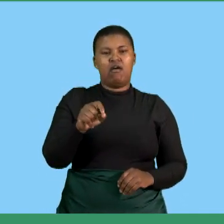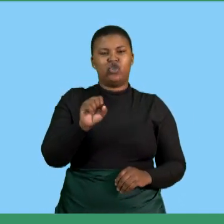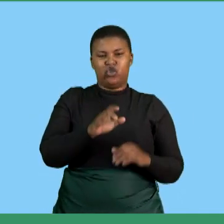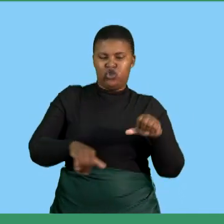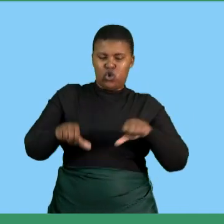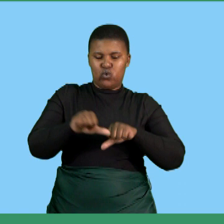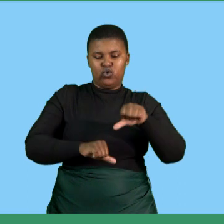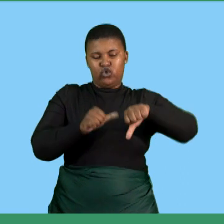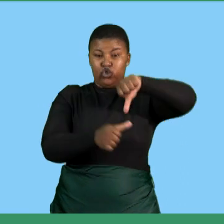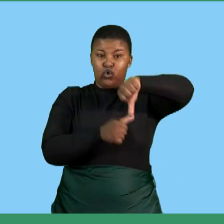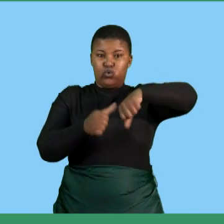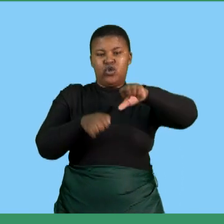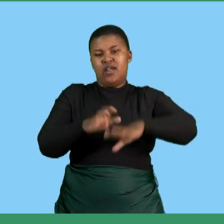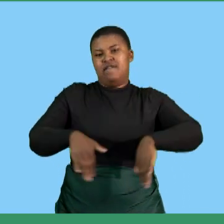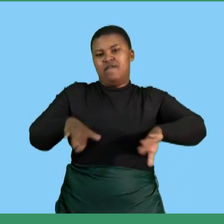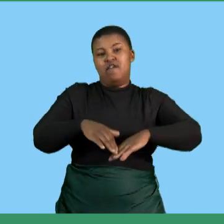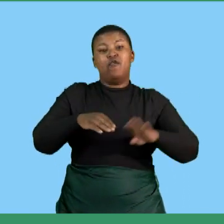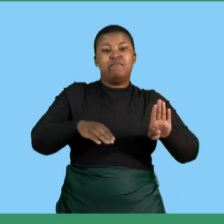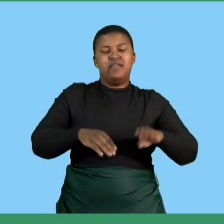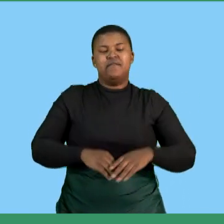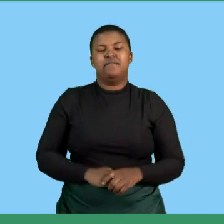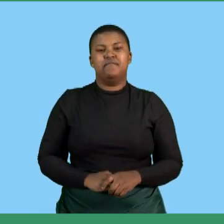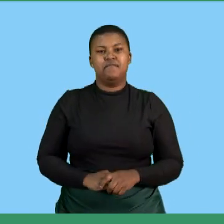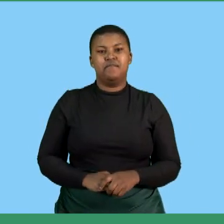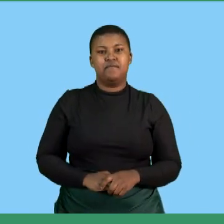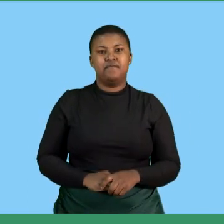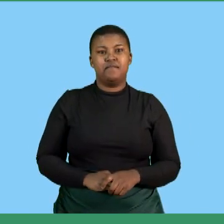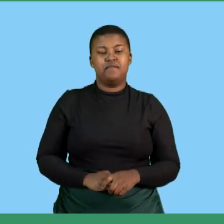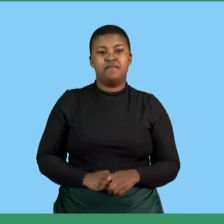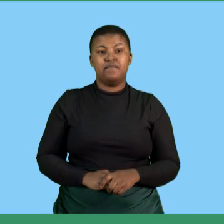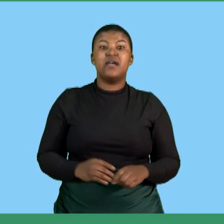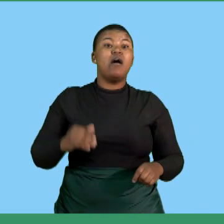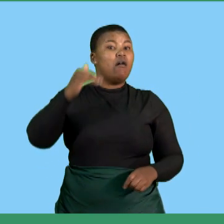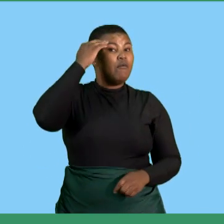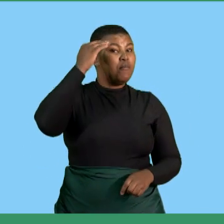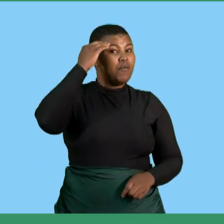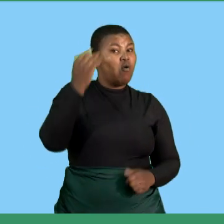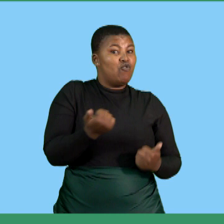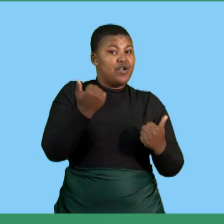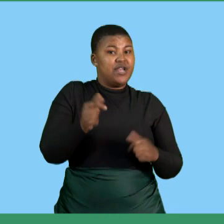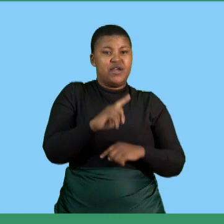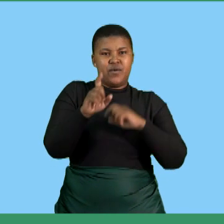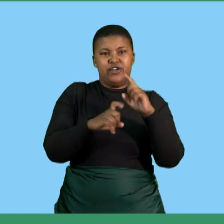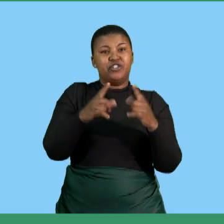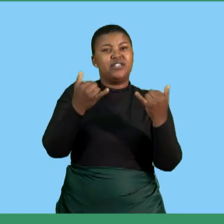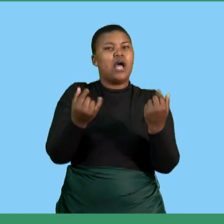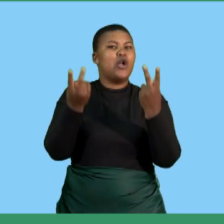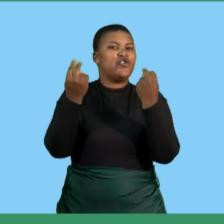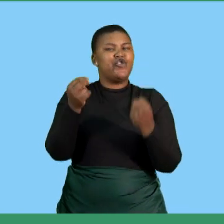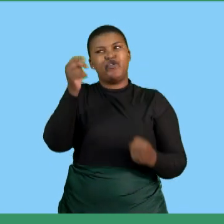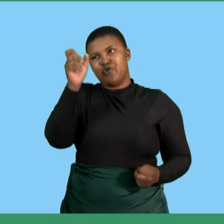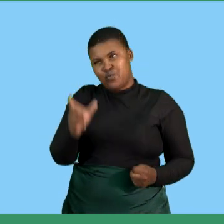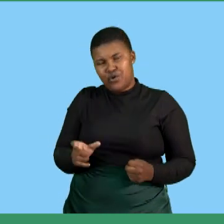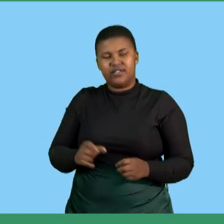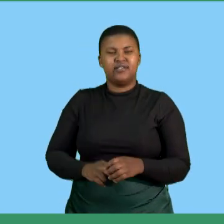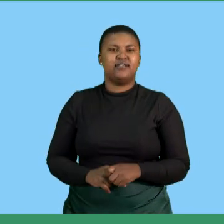our component for statement D. So that is our pre-knowledge practice questions. Then